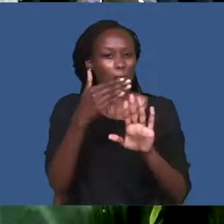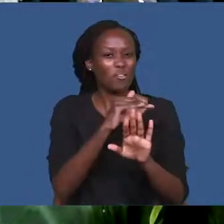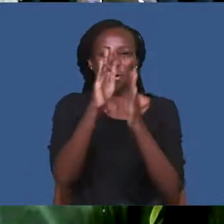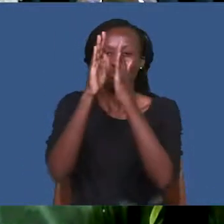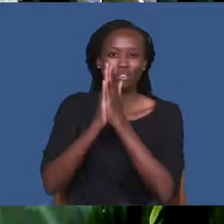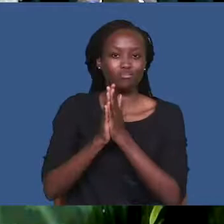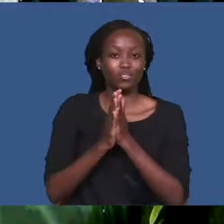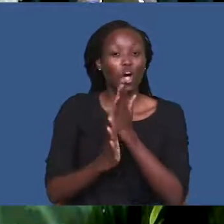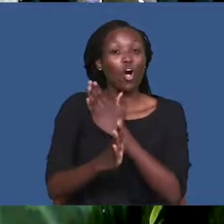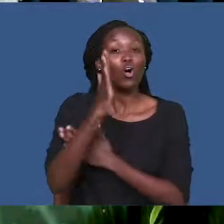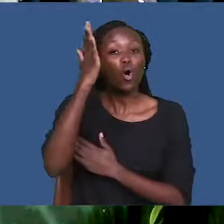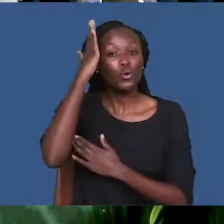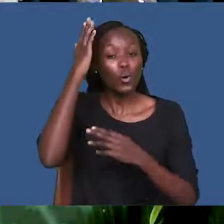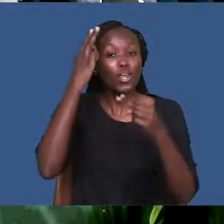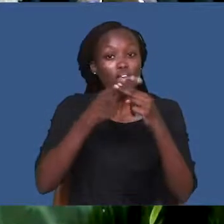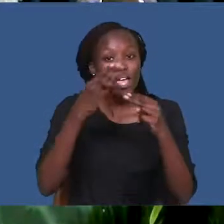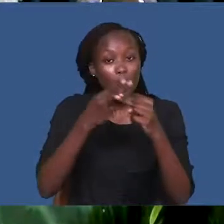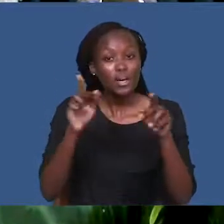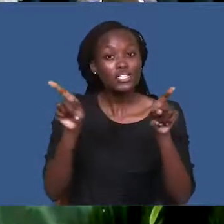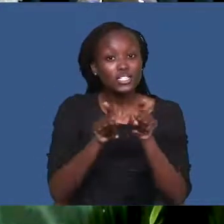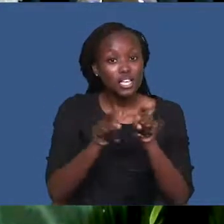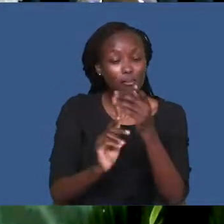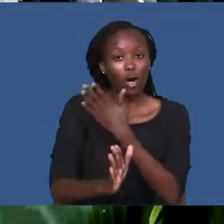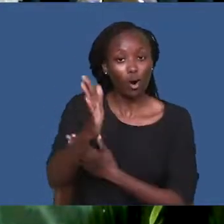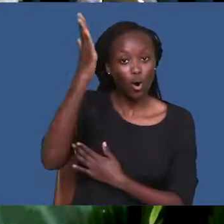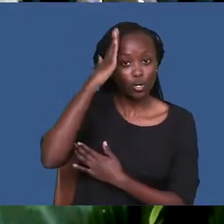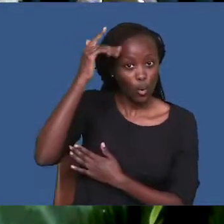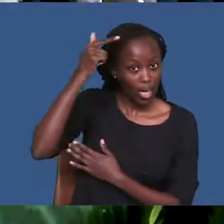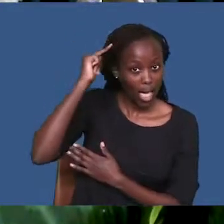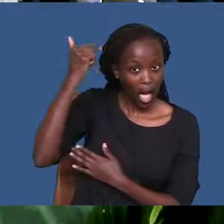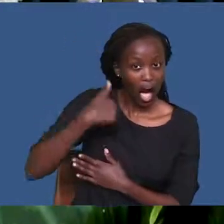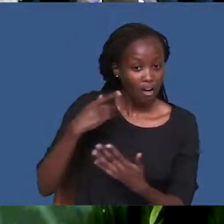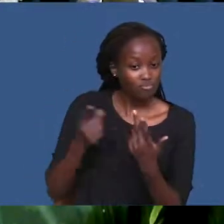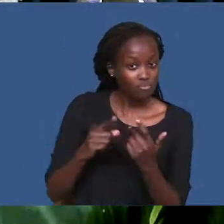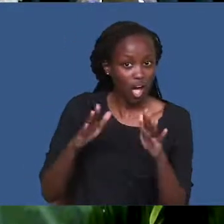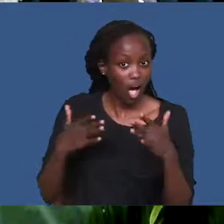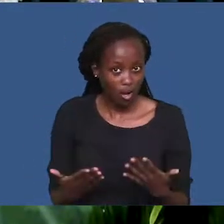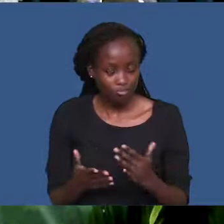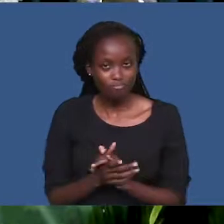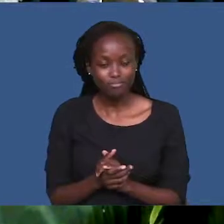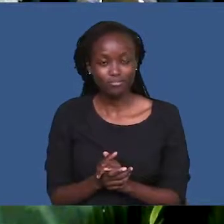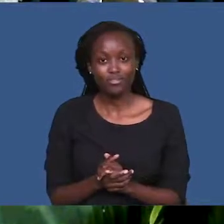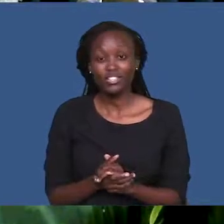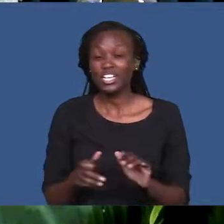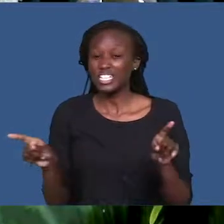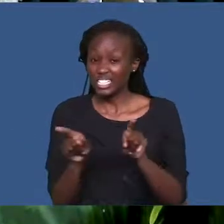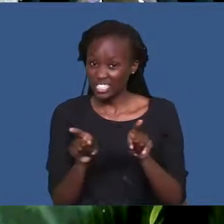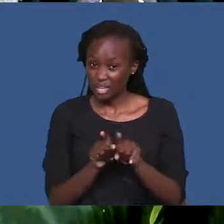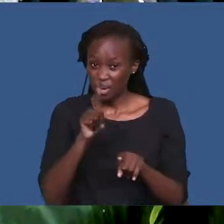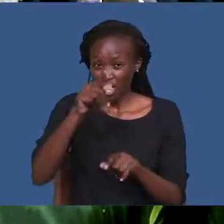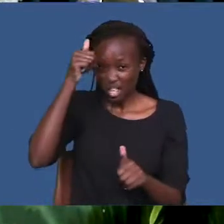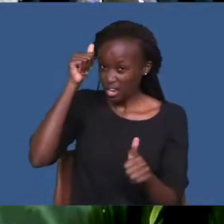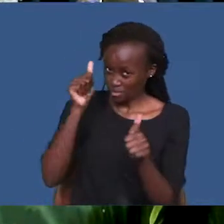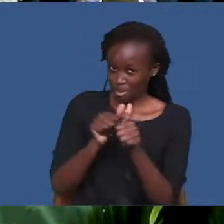God knows our names and the number of our hairs on our head. Jesus told his disciples not to make a